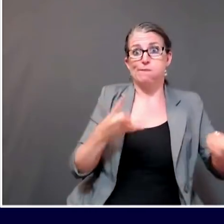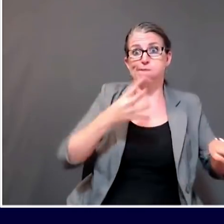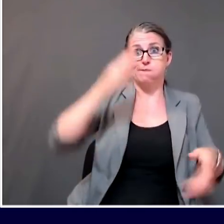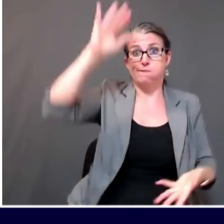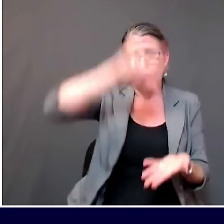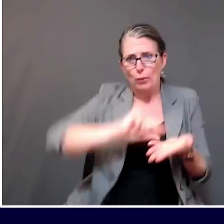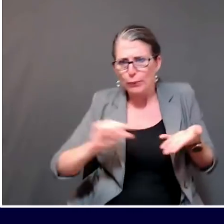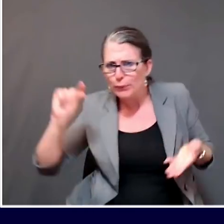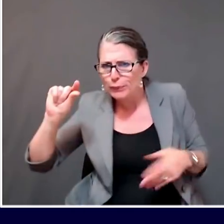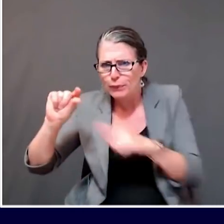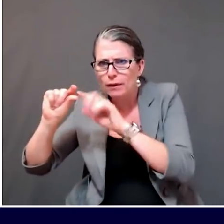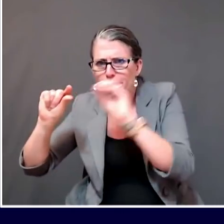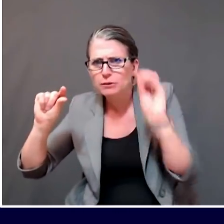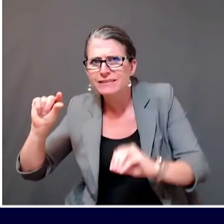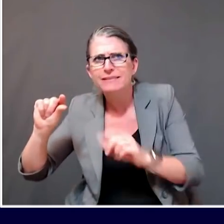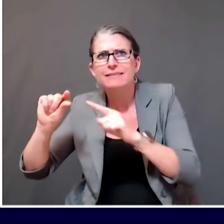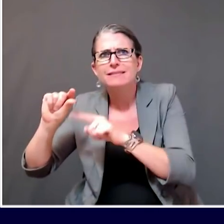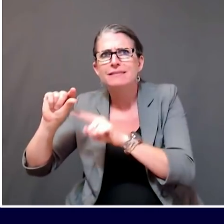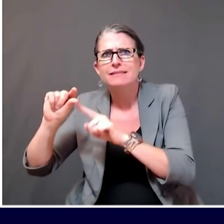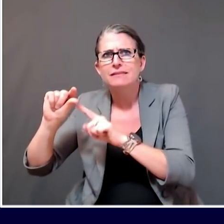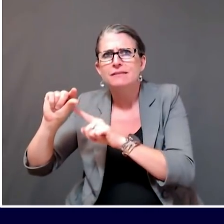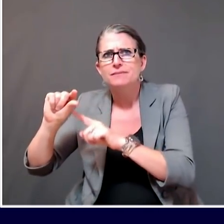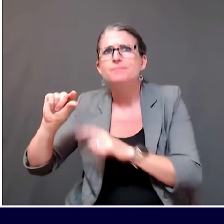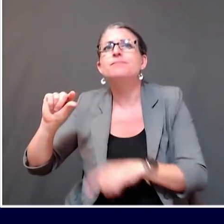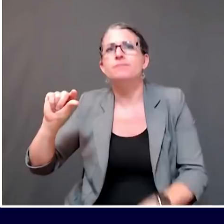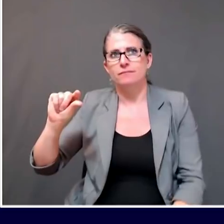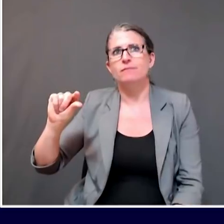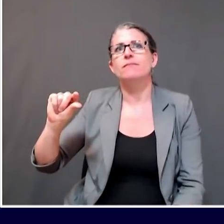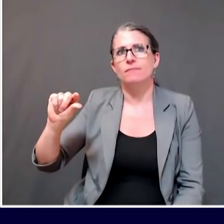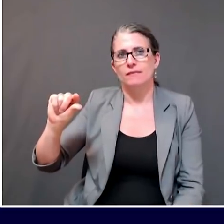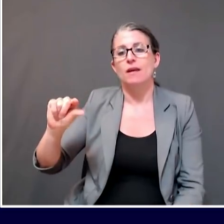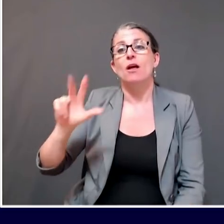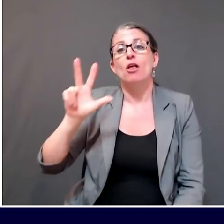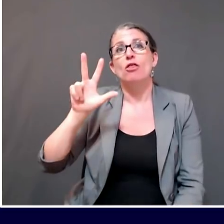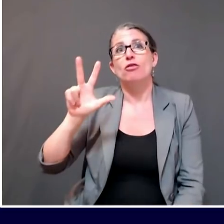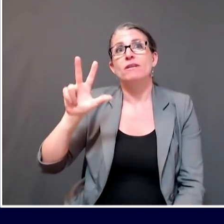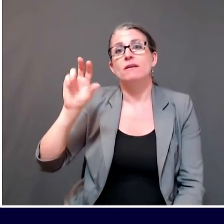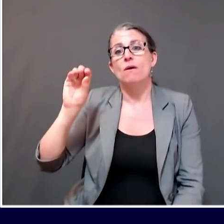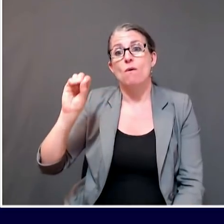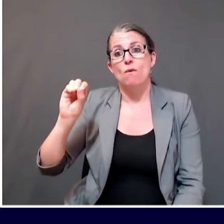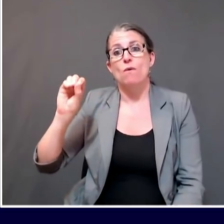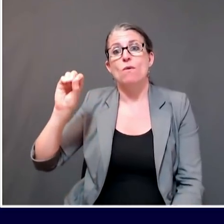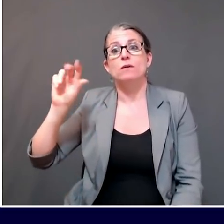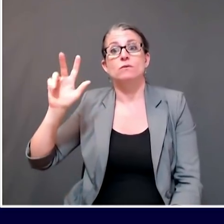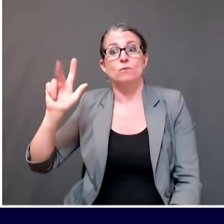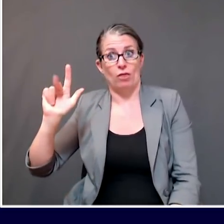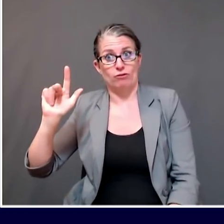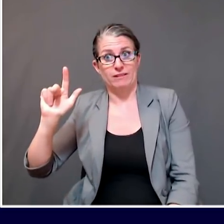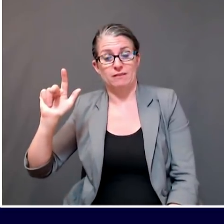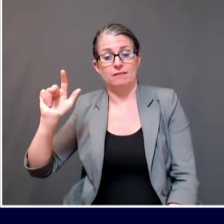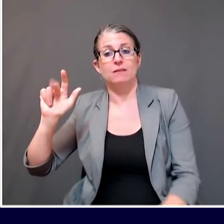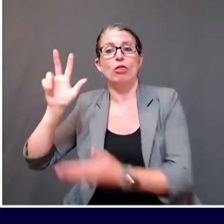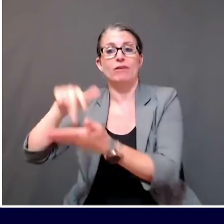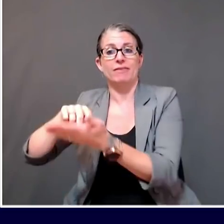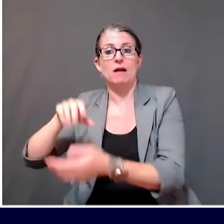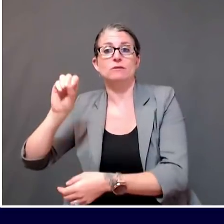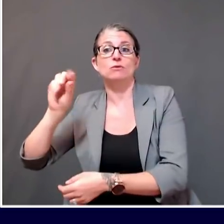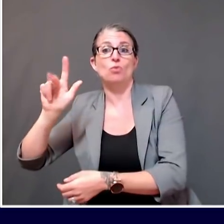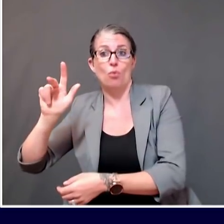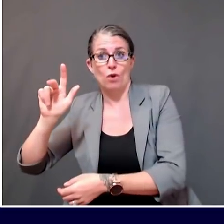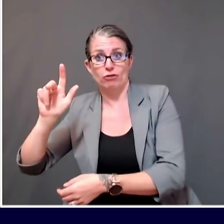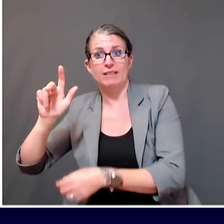3,023 molecular tests reported to Maine CDC yesterday, our one-day point positivity